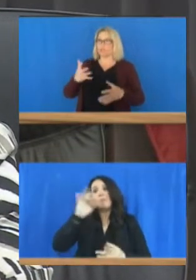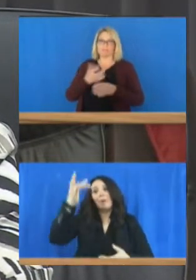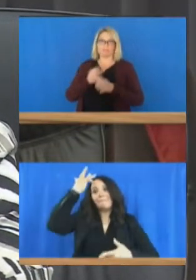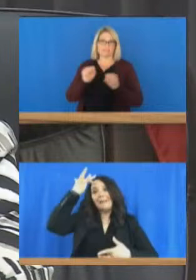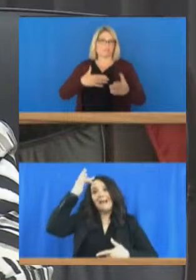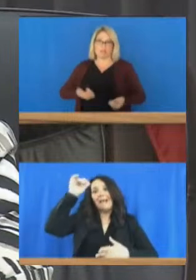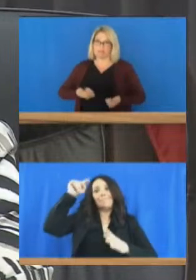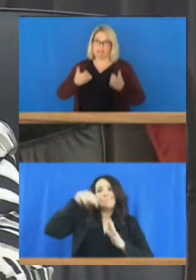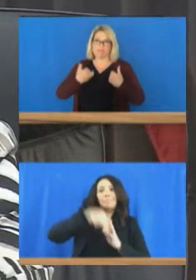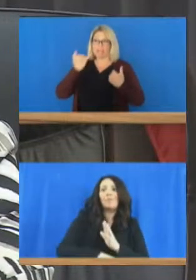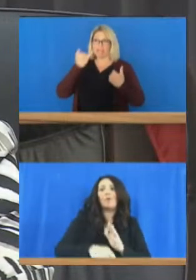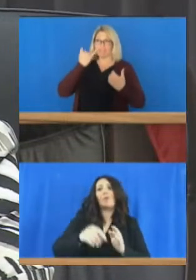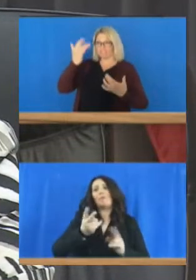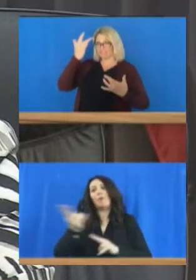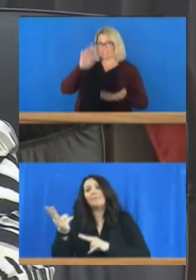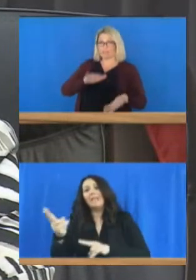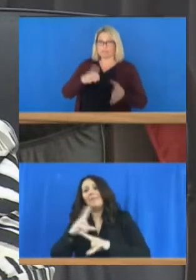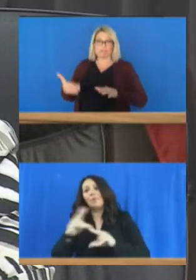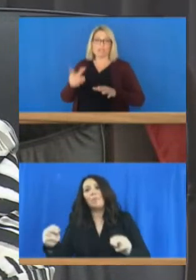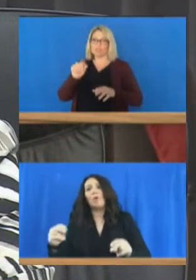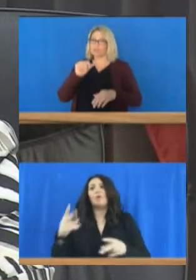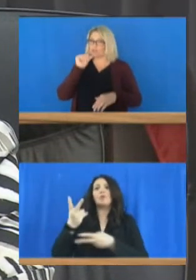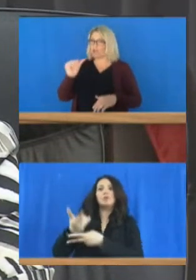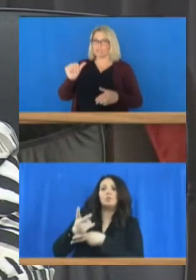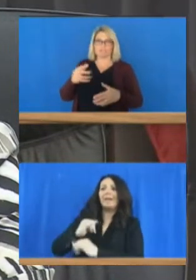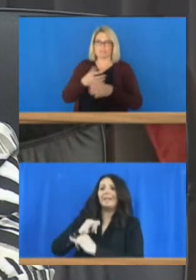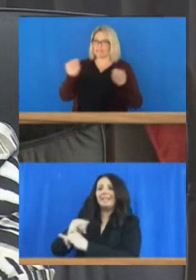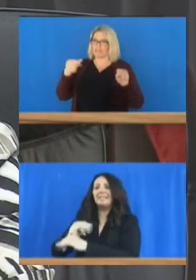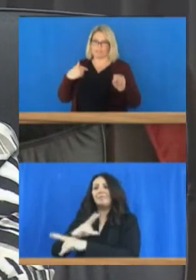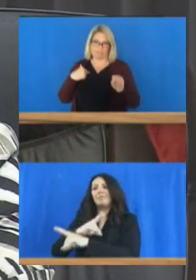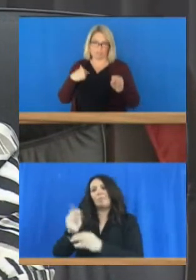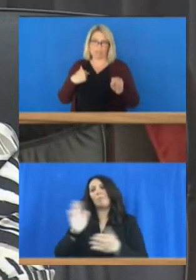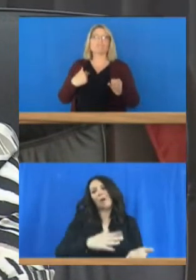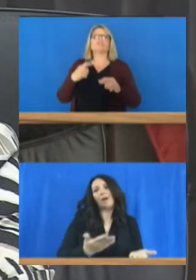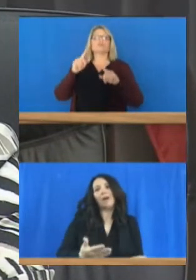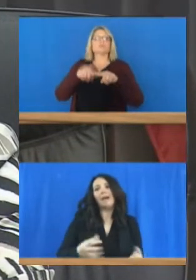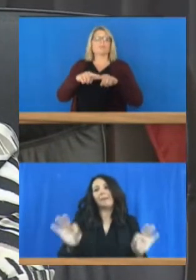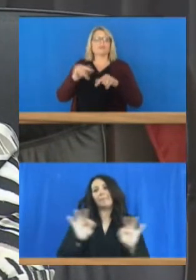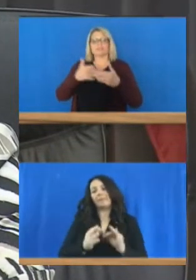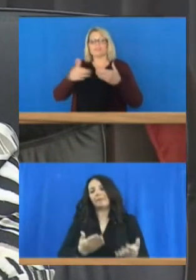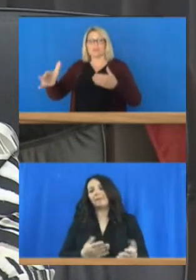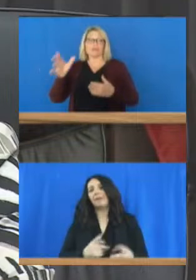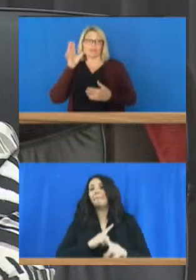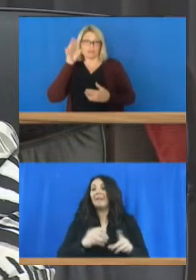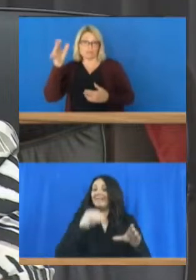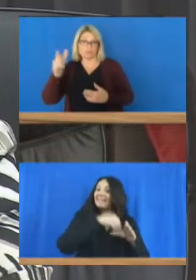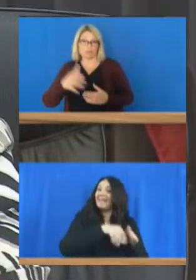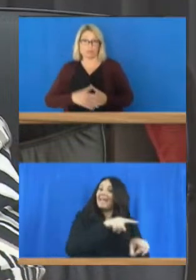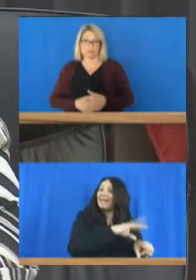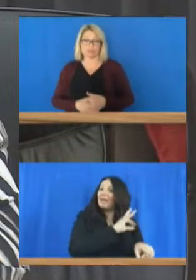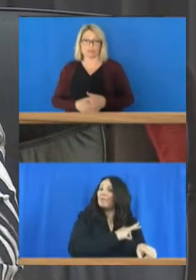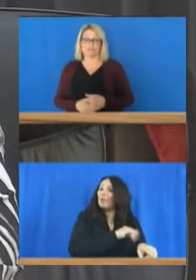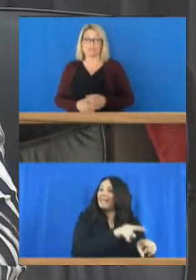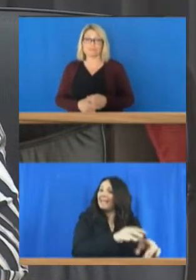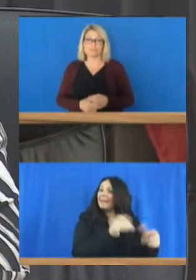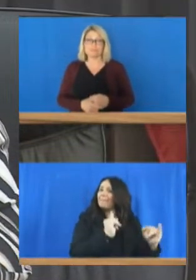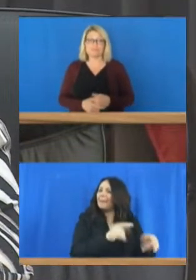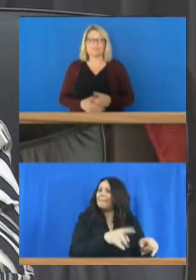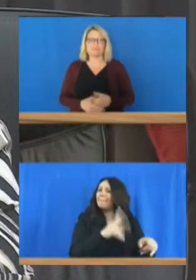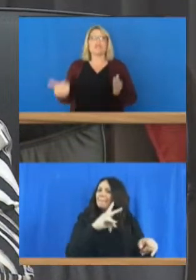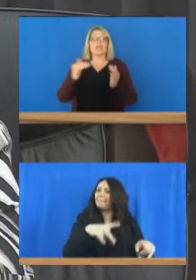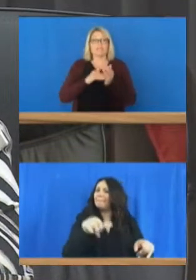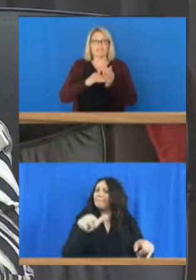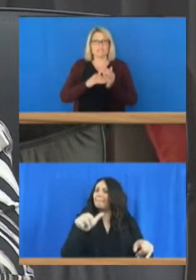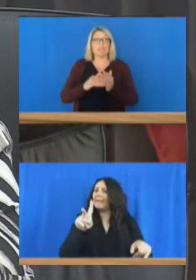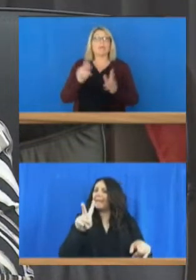have a quick follow-up, Ms. Brown? Yes, I'm wondering, we've been hearing that people who are intending to move to Nova